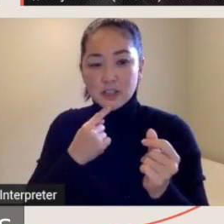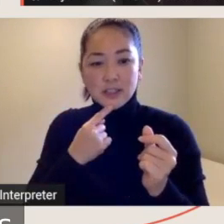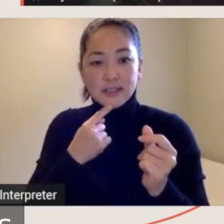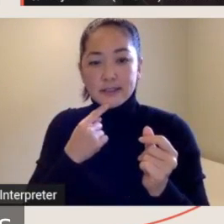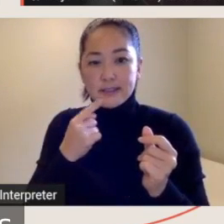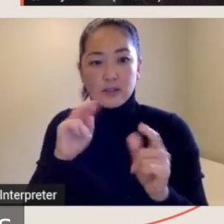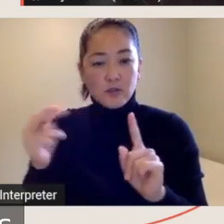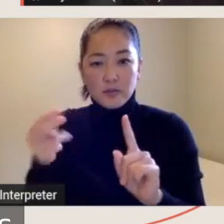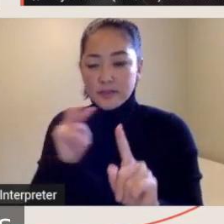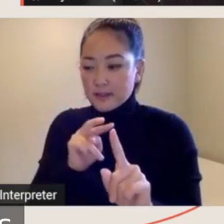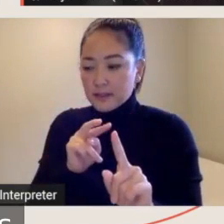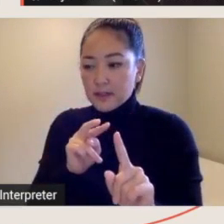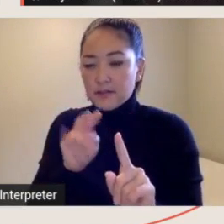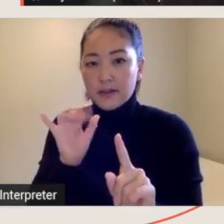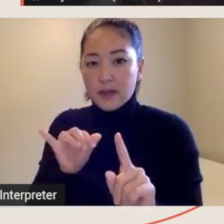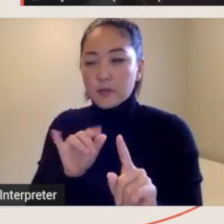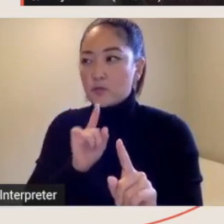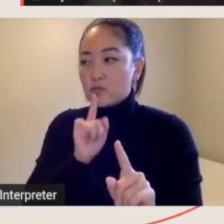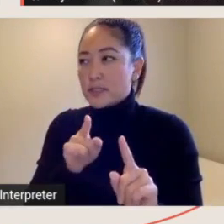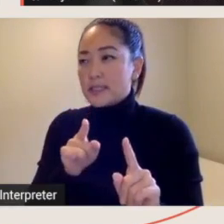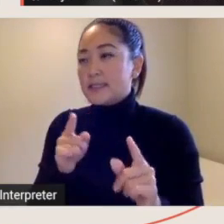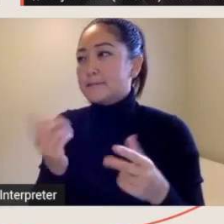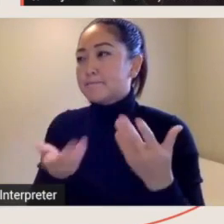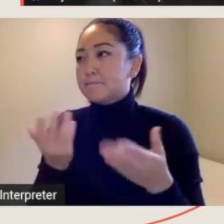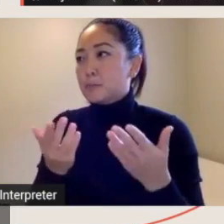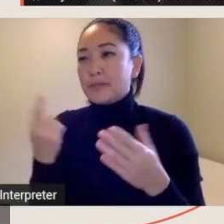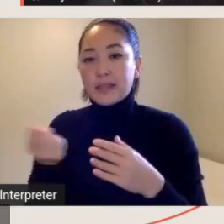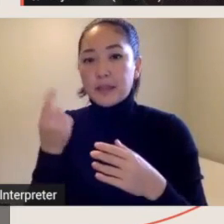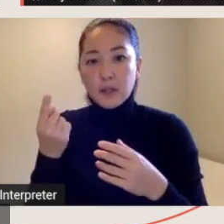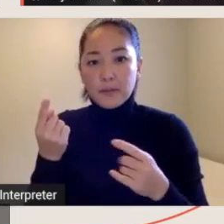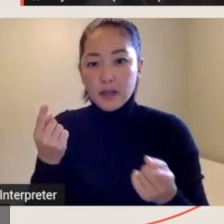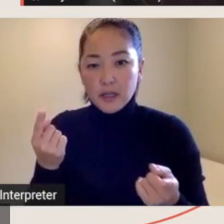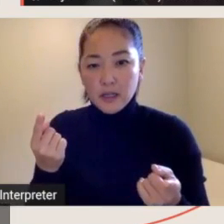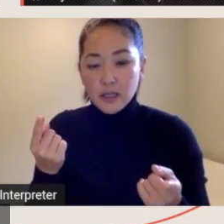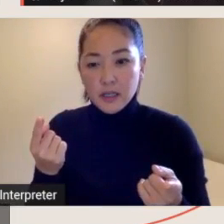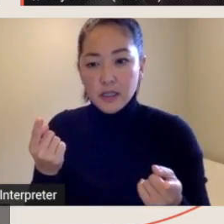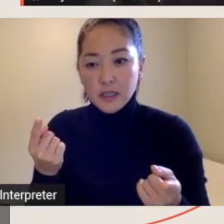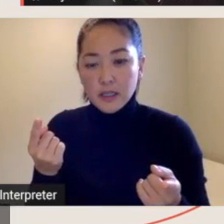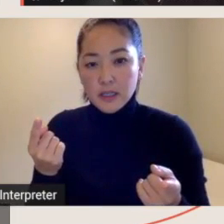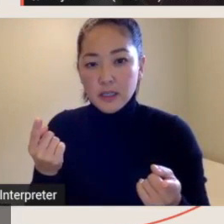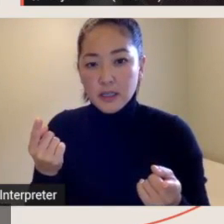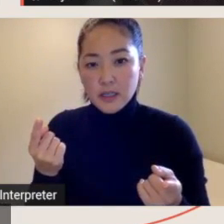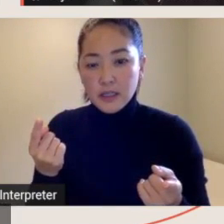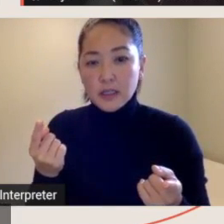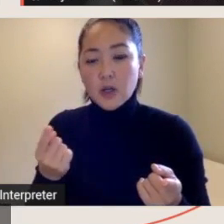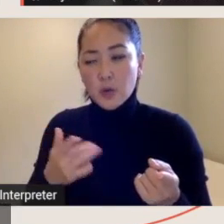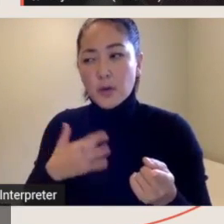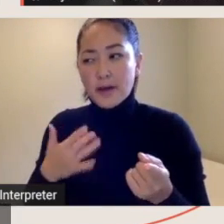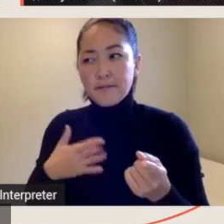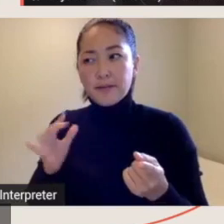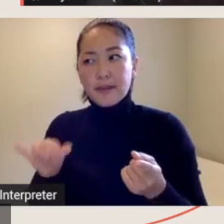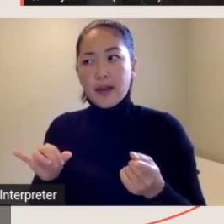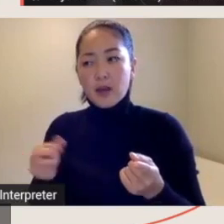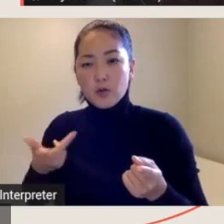critical view that she had, it was really something. It was something that you could, I don't know, at least